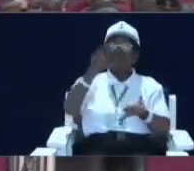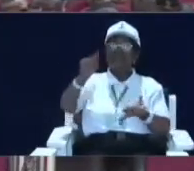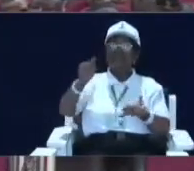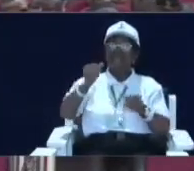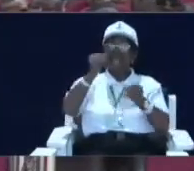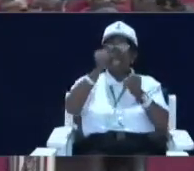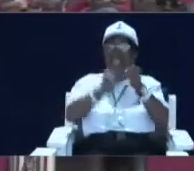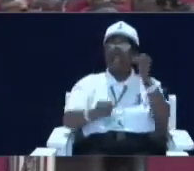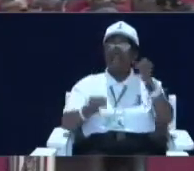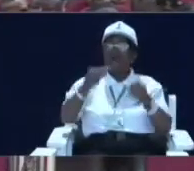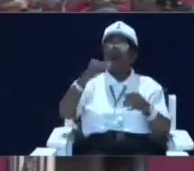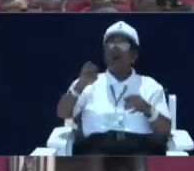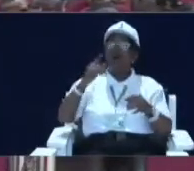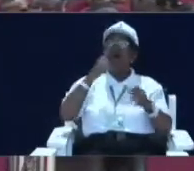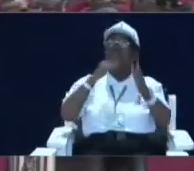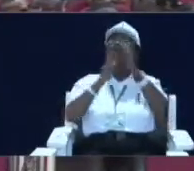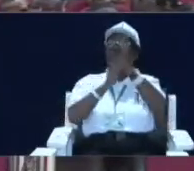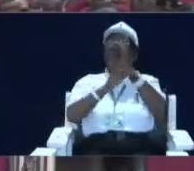Because